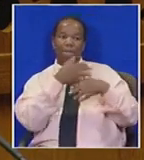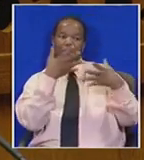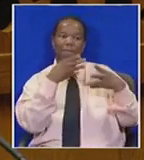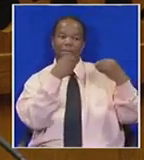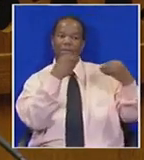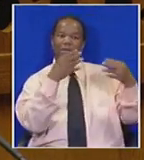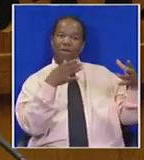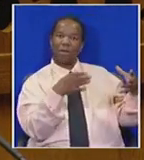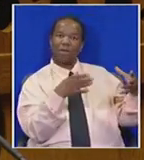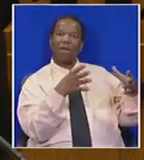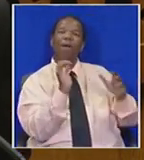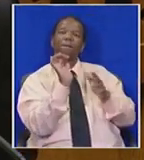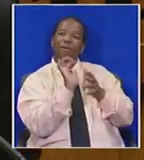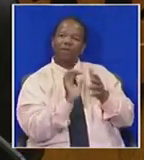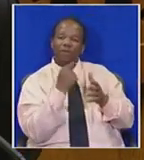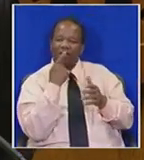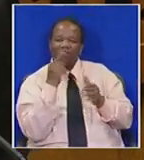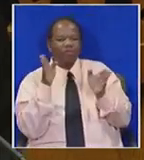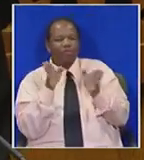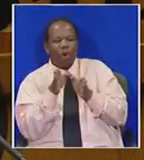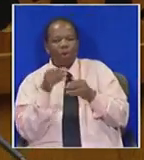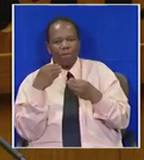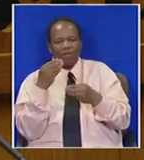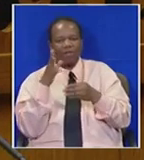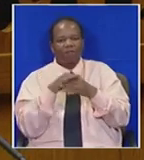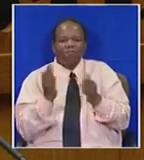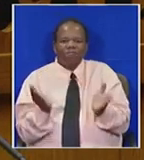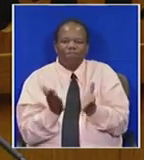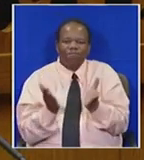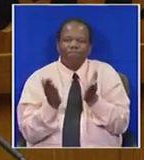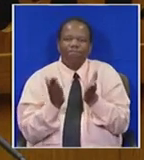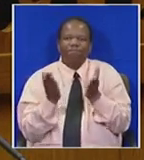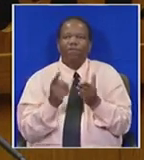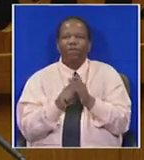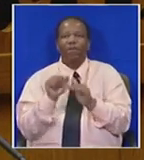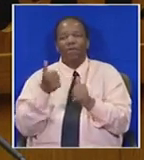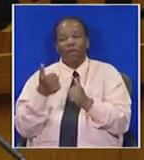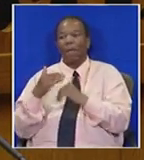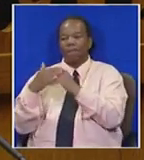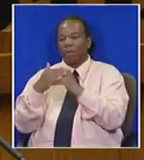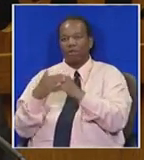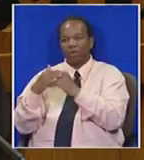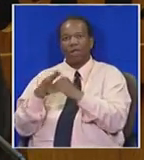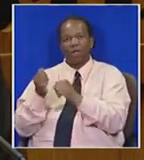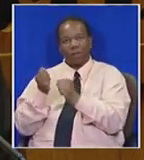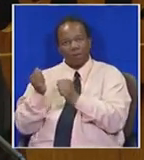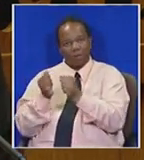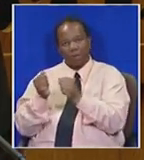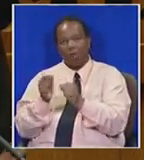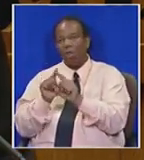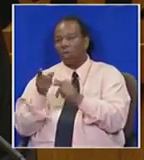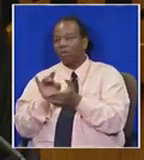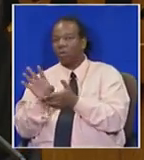have been drafted so that small businesses are nurtured. Protections on employment have been enhanced to support workers during